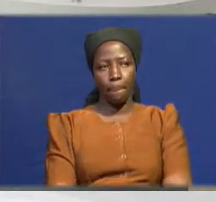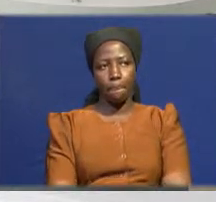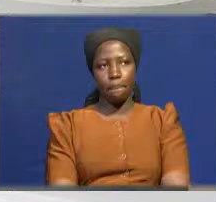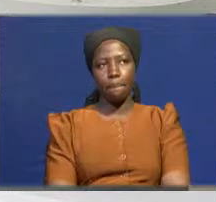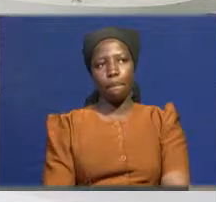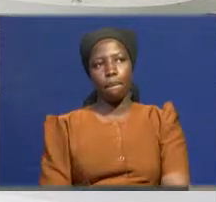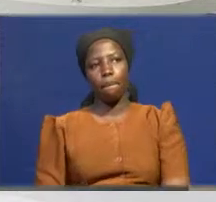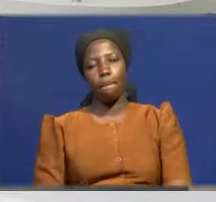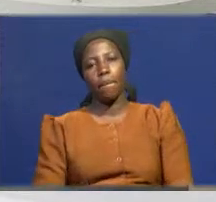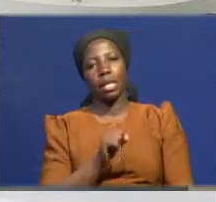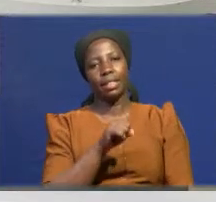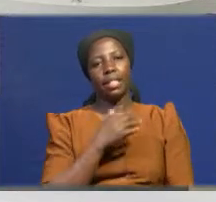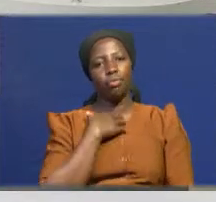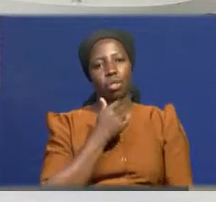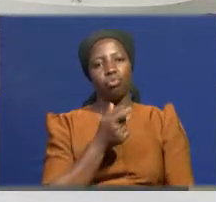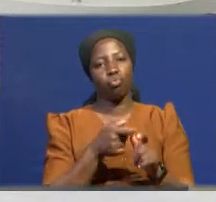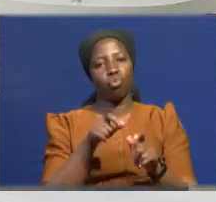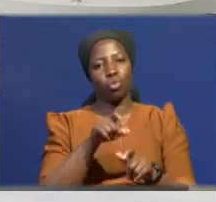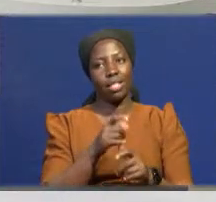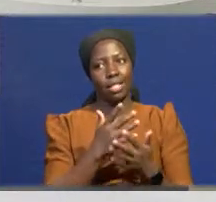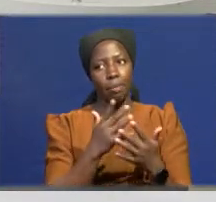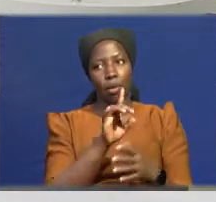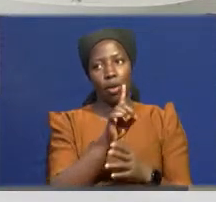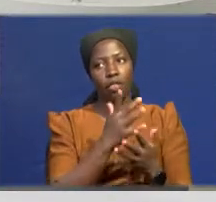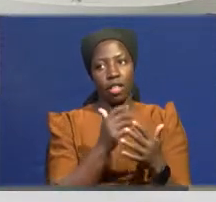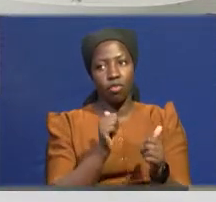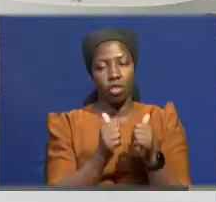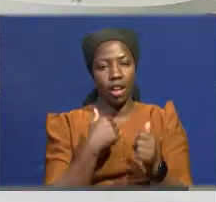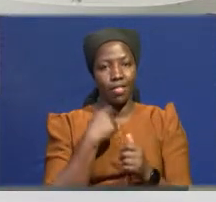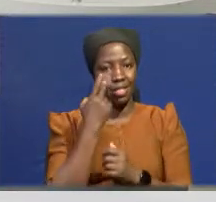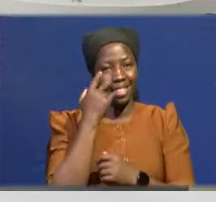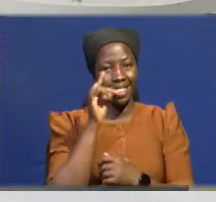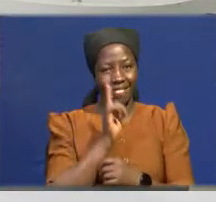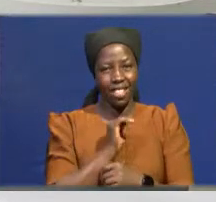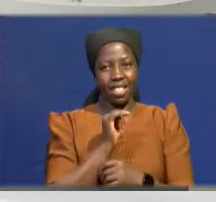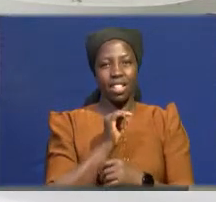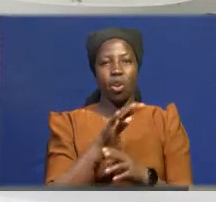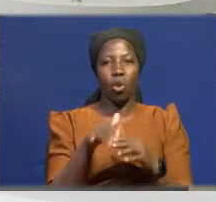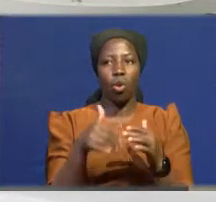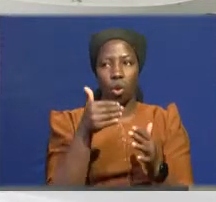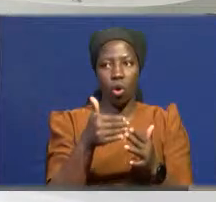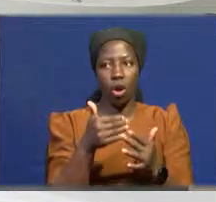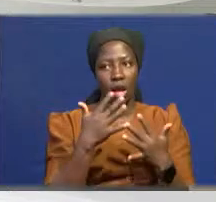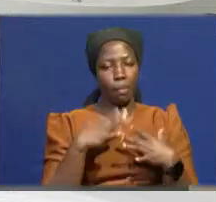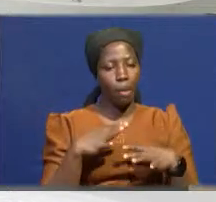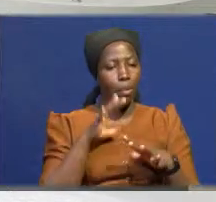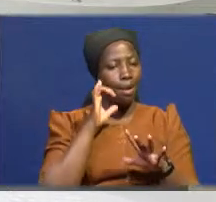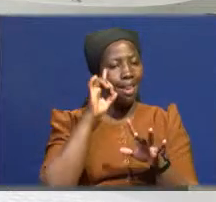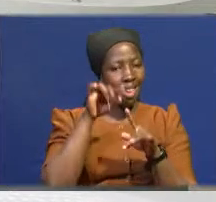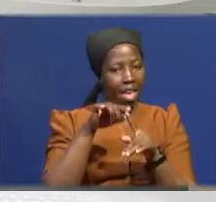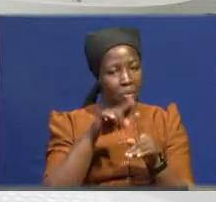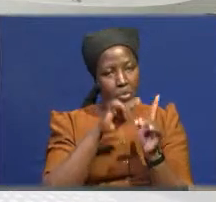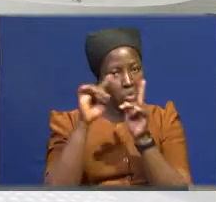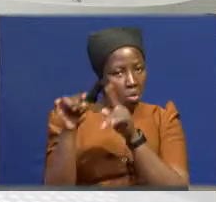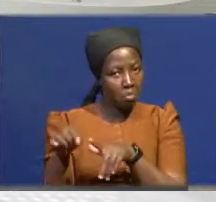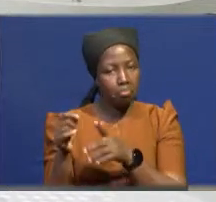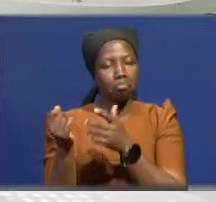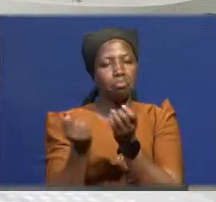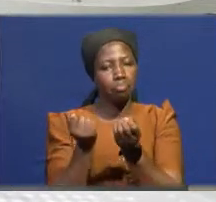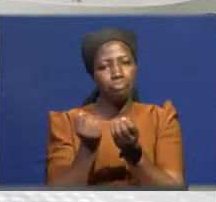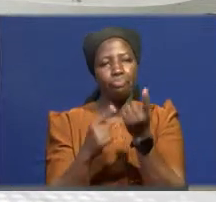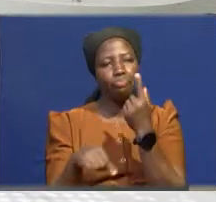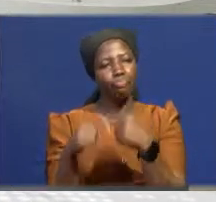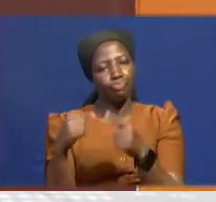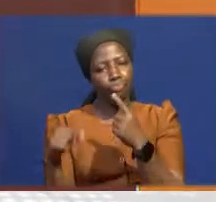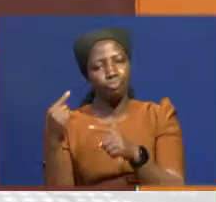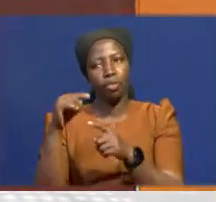I was going to say, one of the things that we've noticed is that everyone rallies to go to Kasarani, but there's a